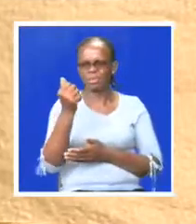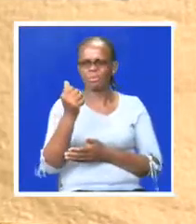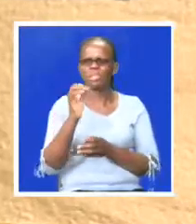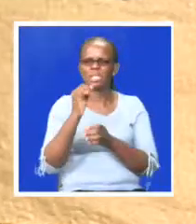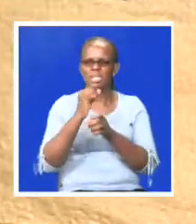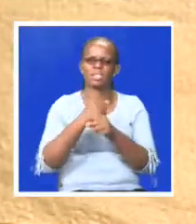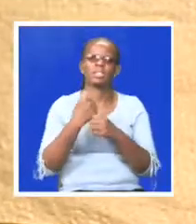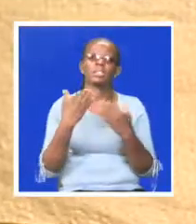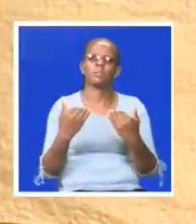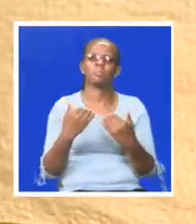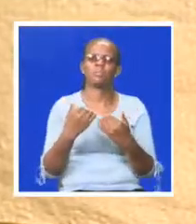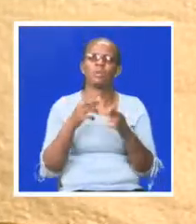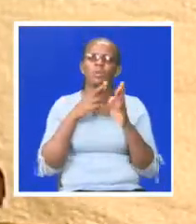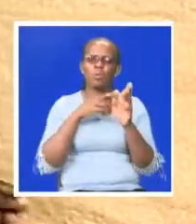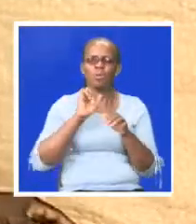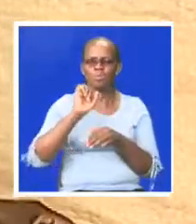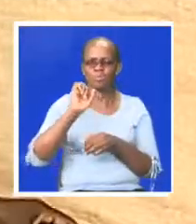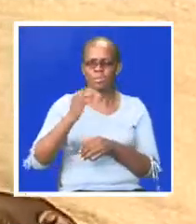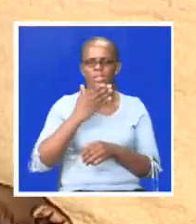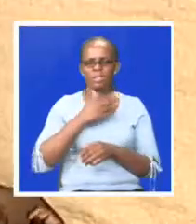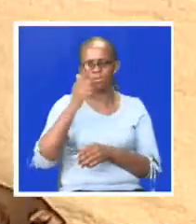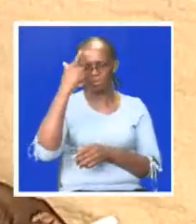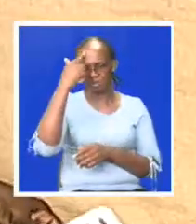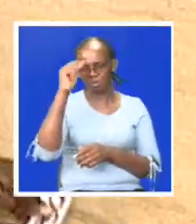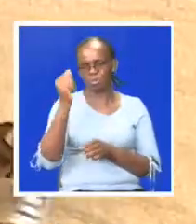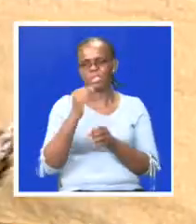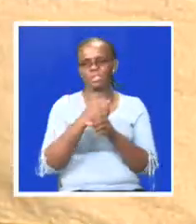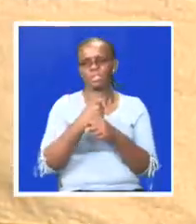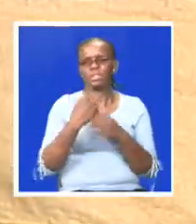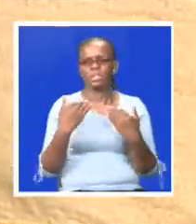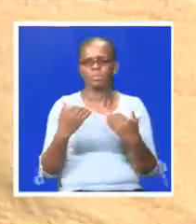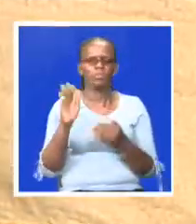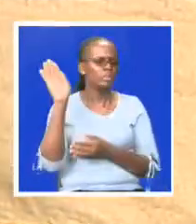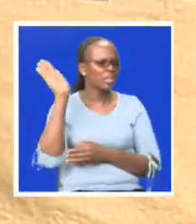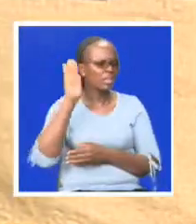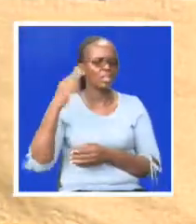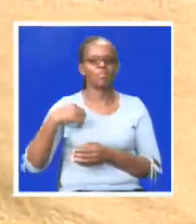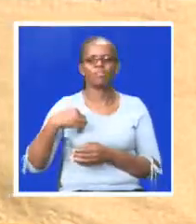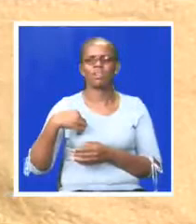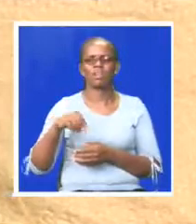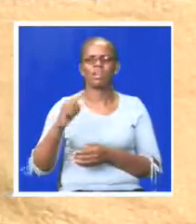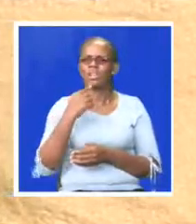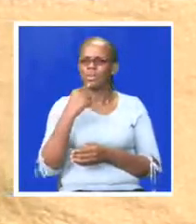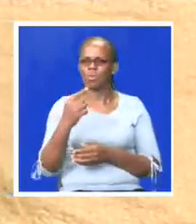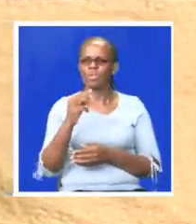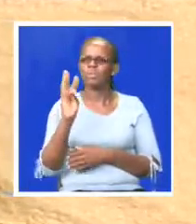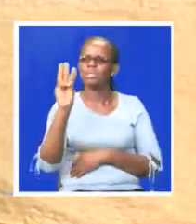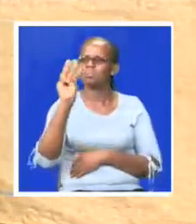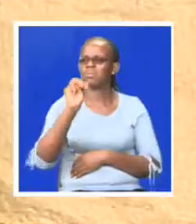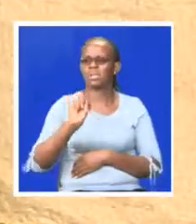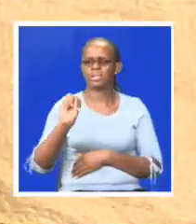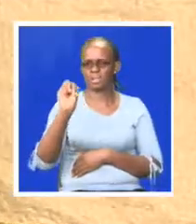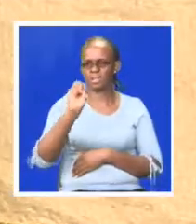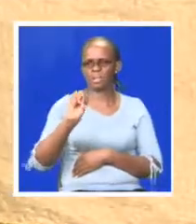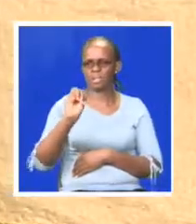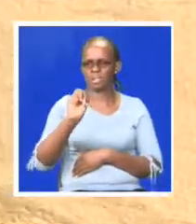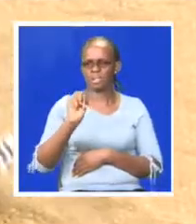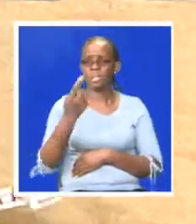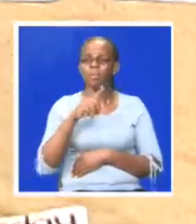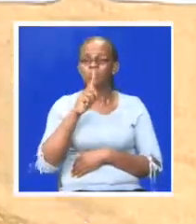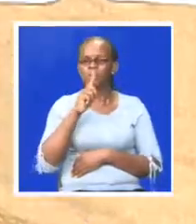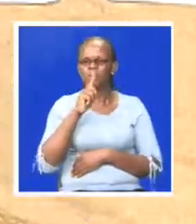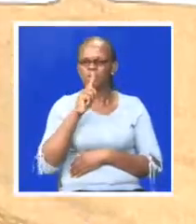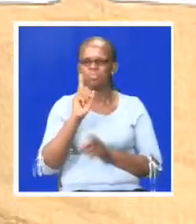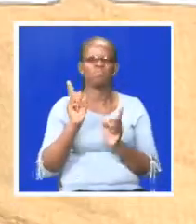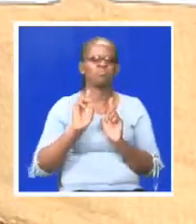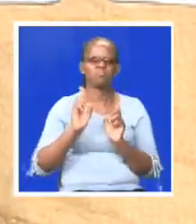know what is the day today. Okay, I can hear someone saying it is Monday. Is it Monday today? No, it